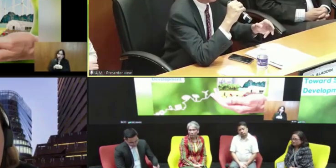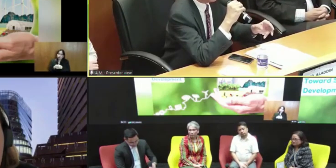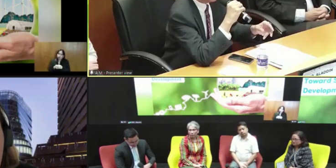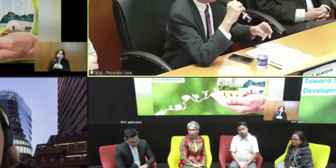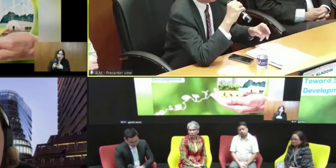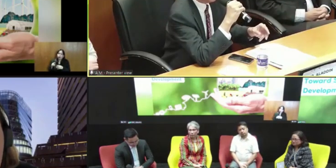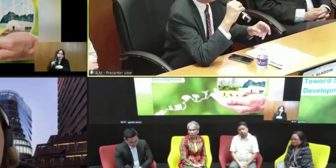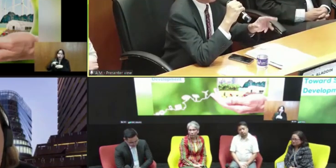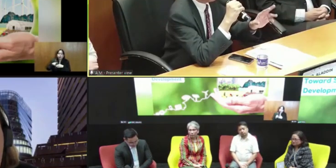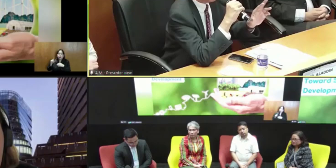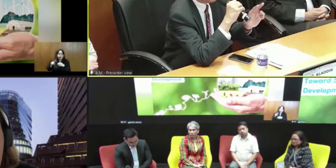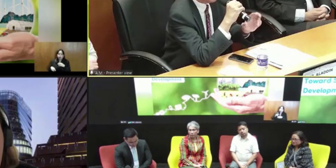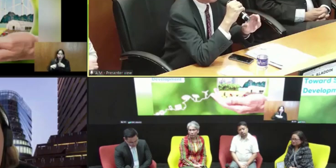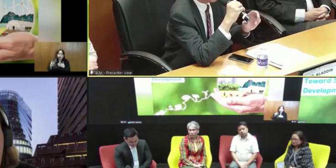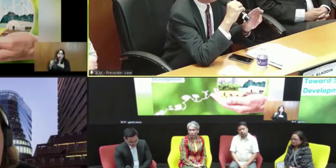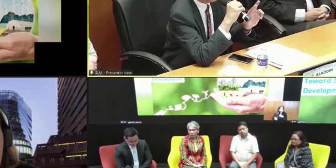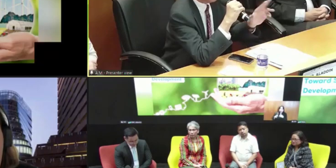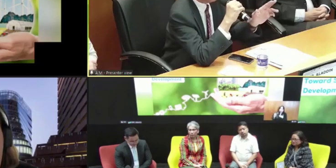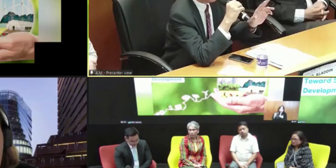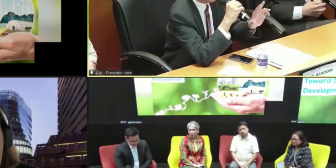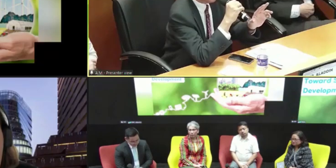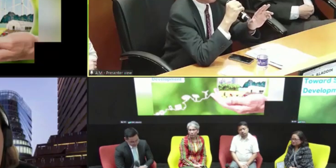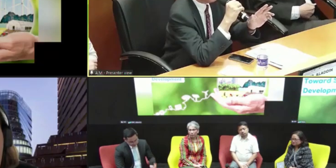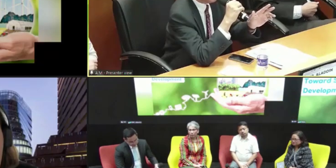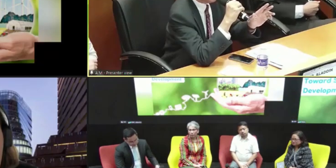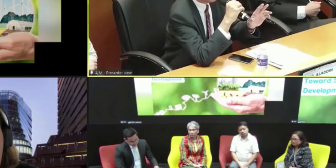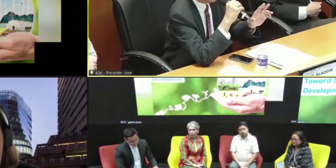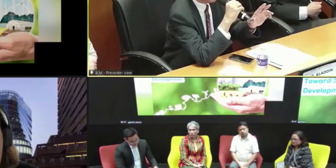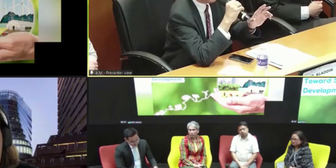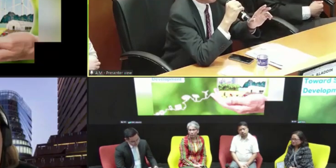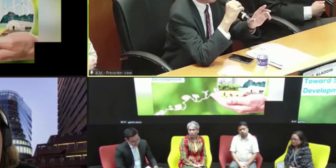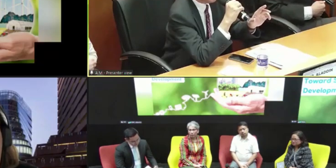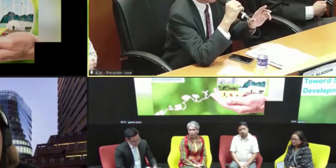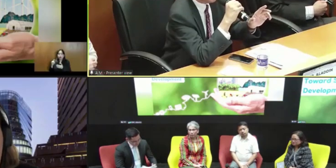that, and because primarily